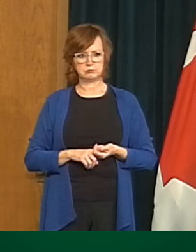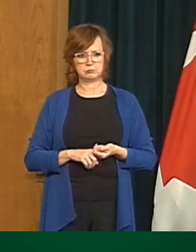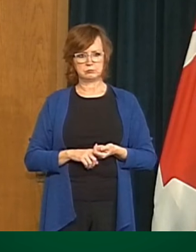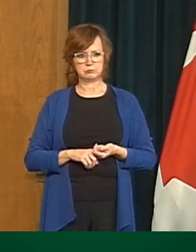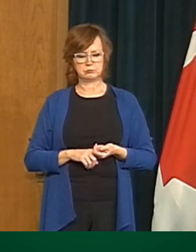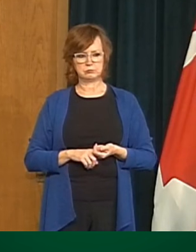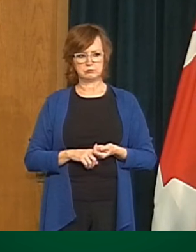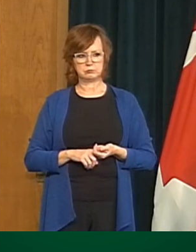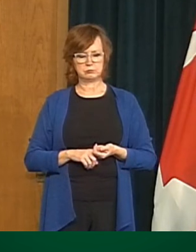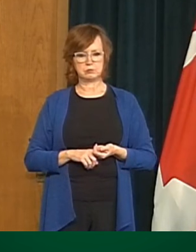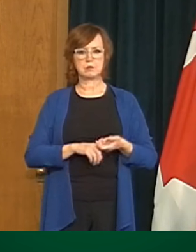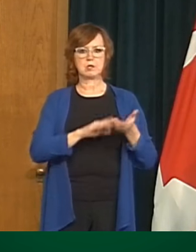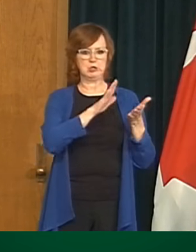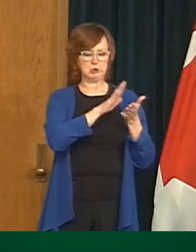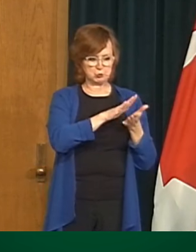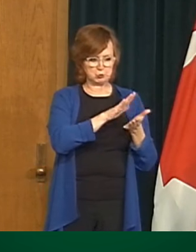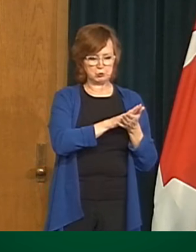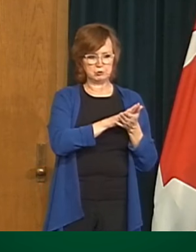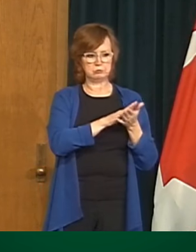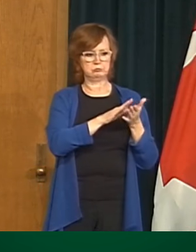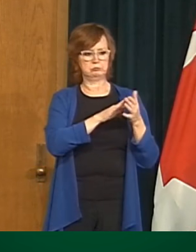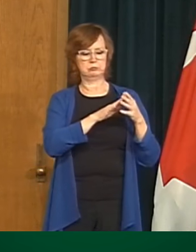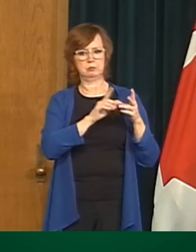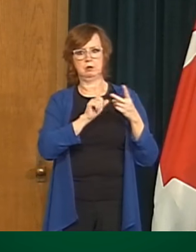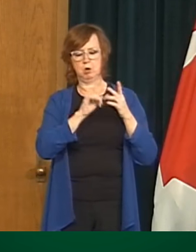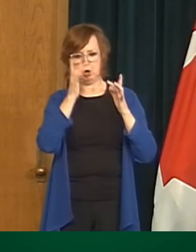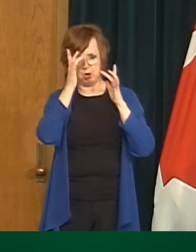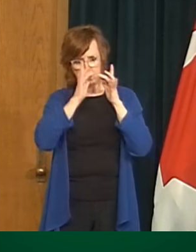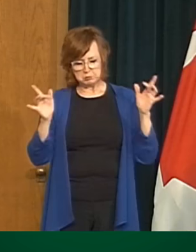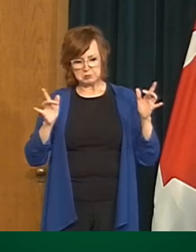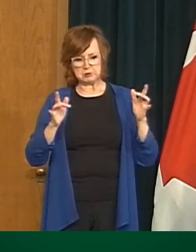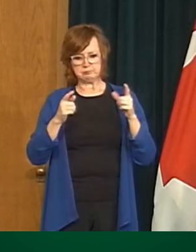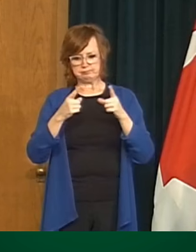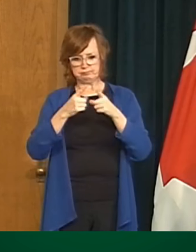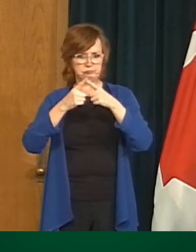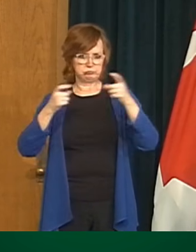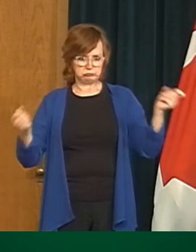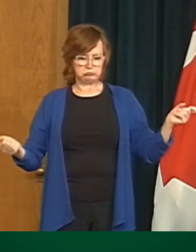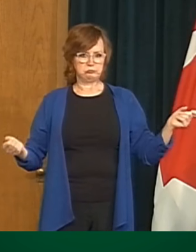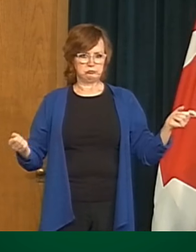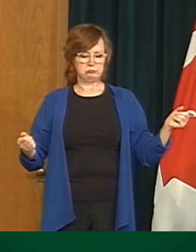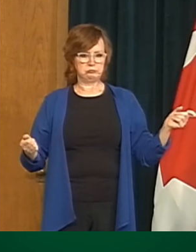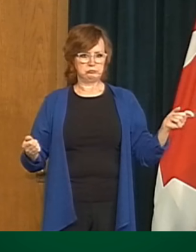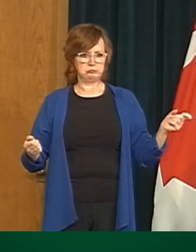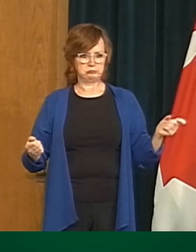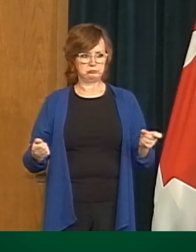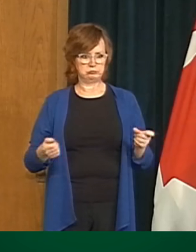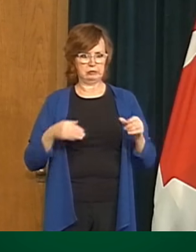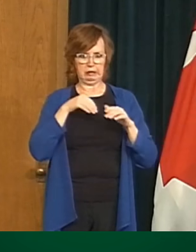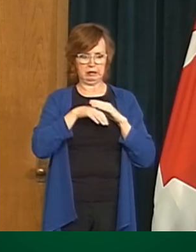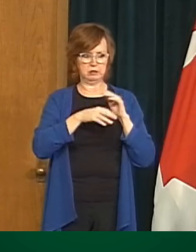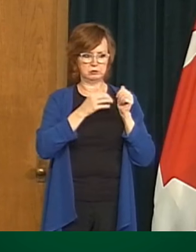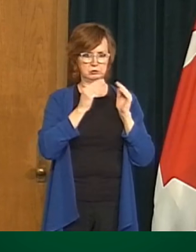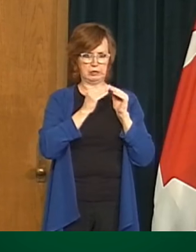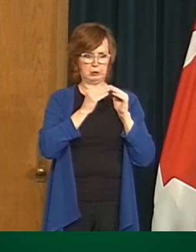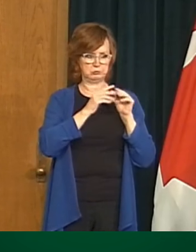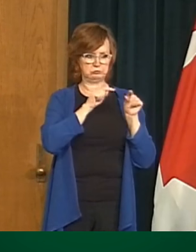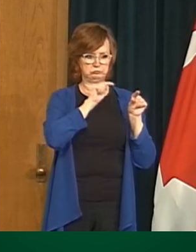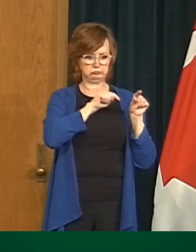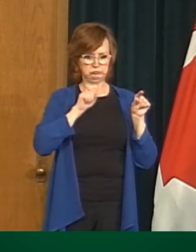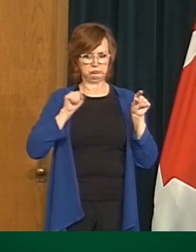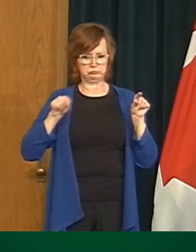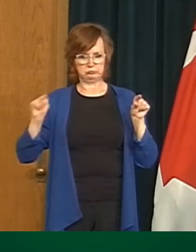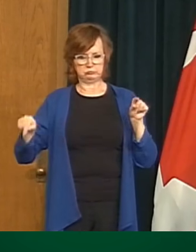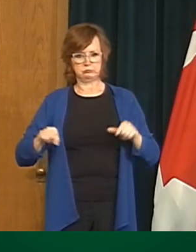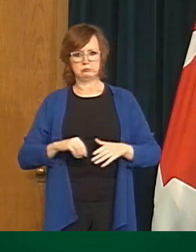of not only schools, hospitals, things of that nature that are also directly related to our and located